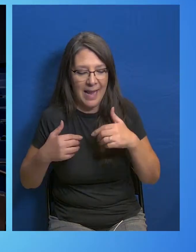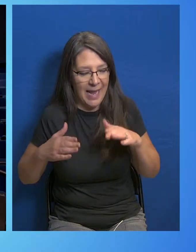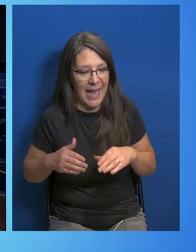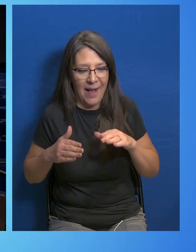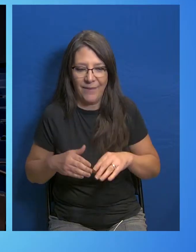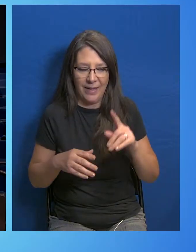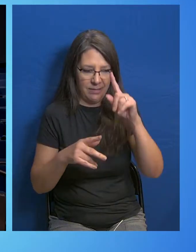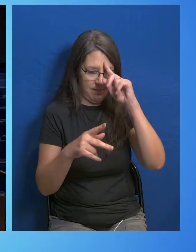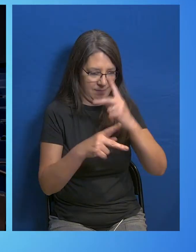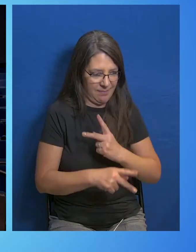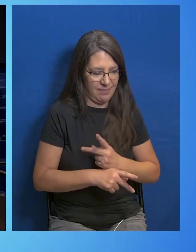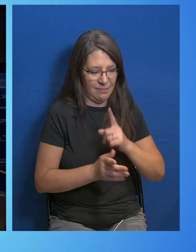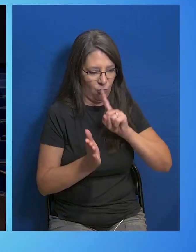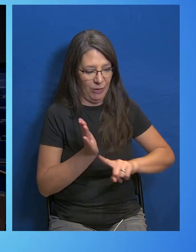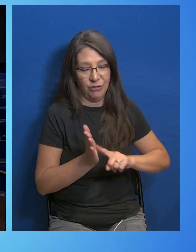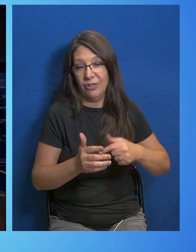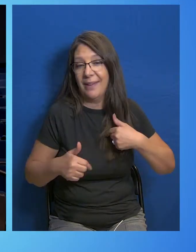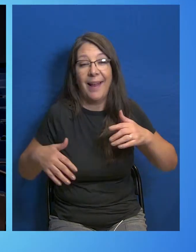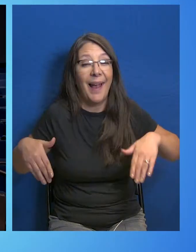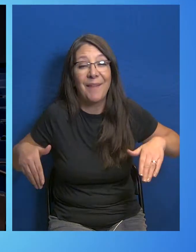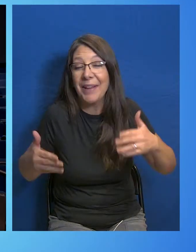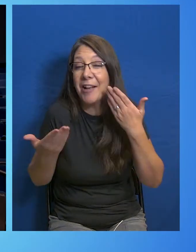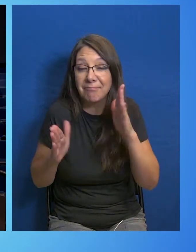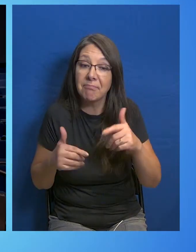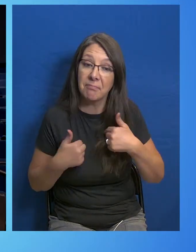can research it and get back to you.